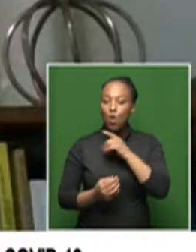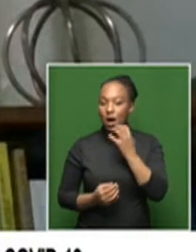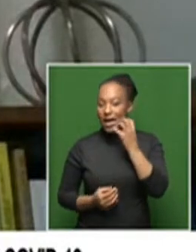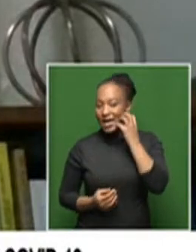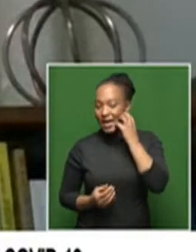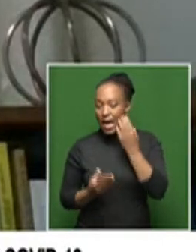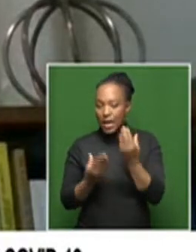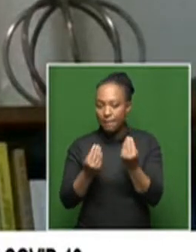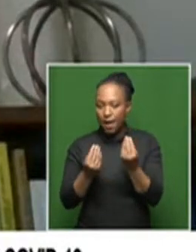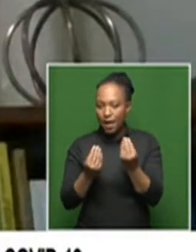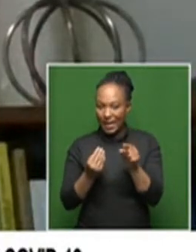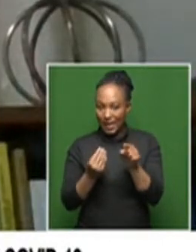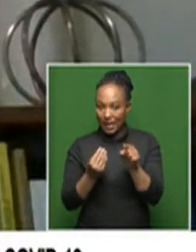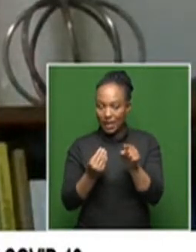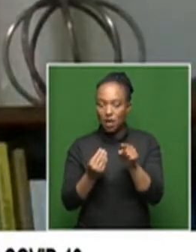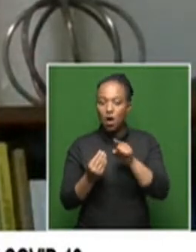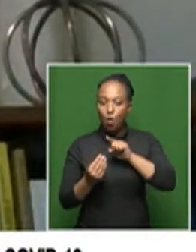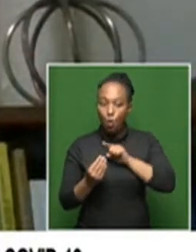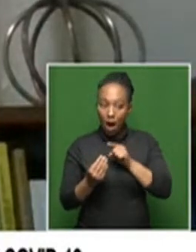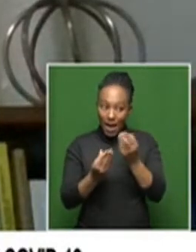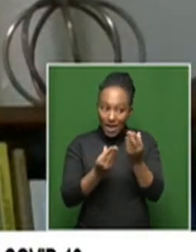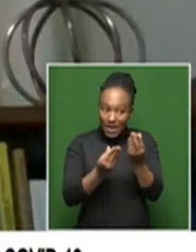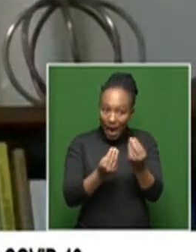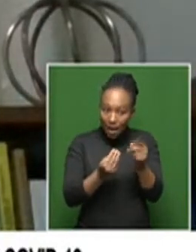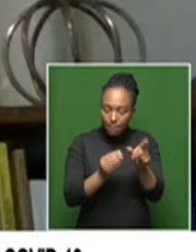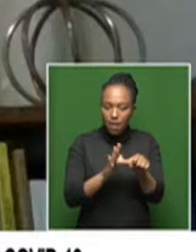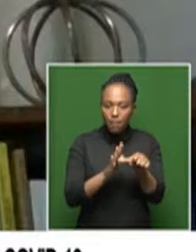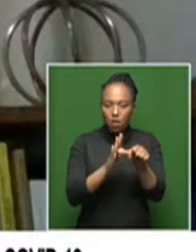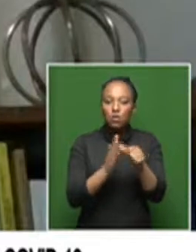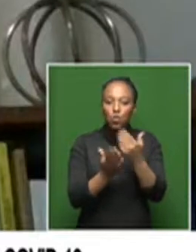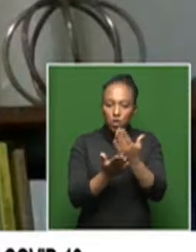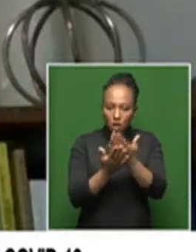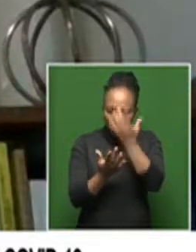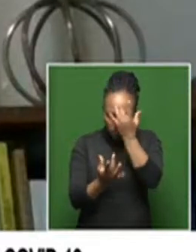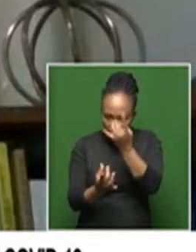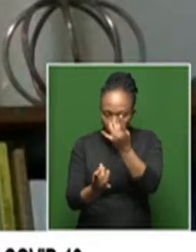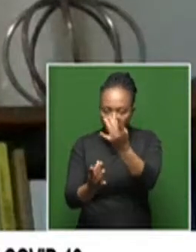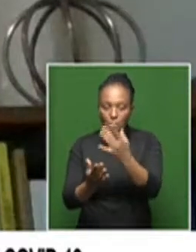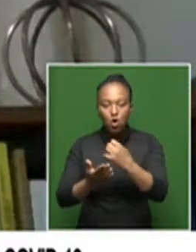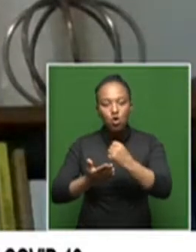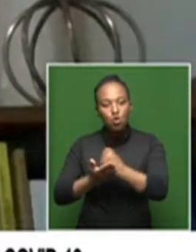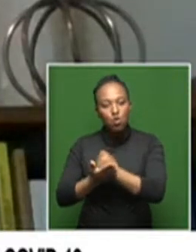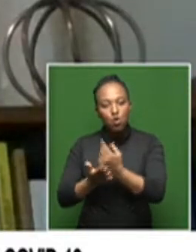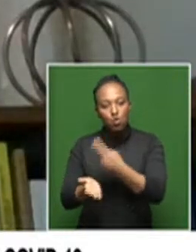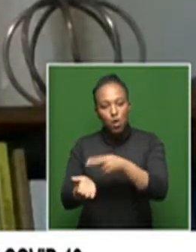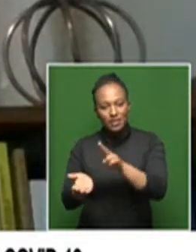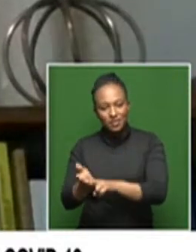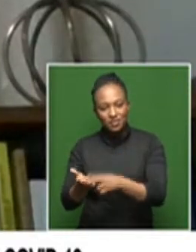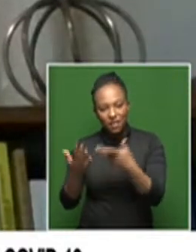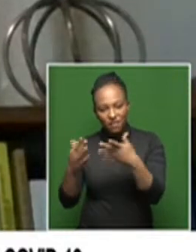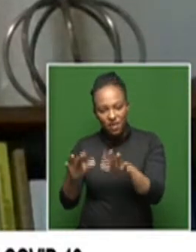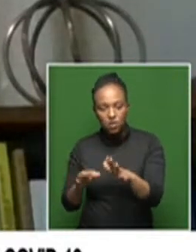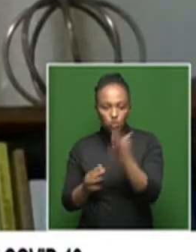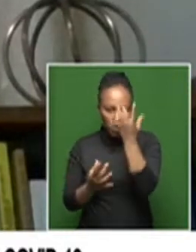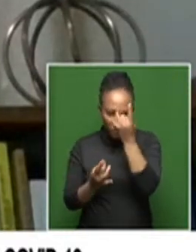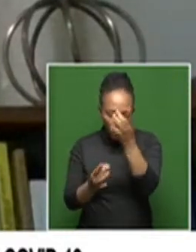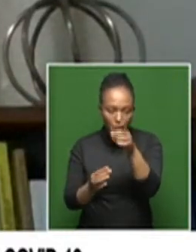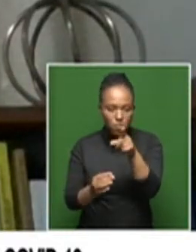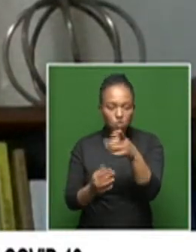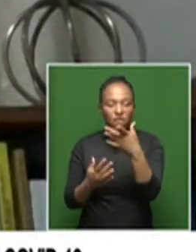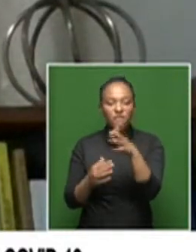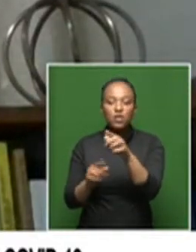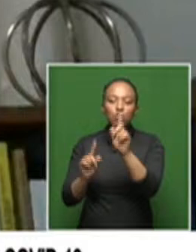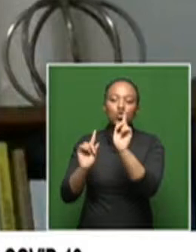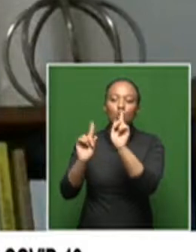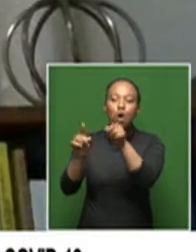phone number allows us then to inform that you have registered, inform where you should go for your vaccination,